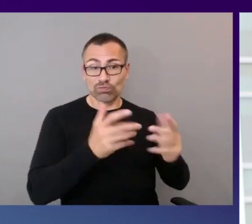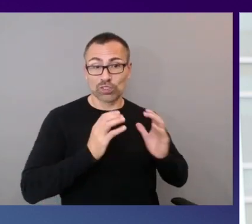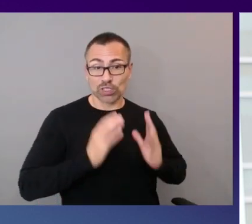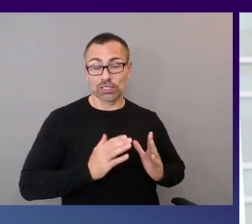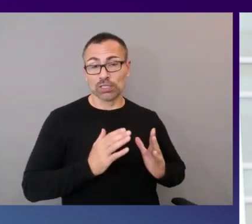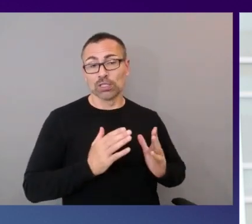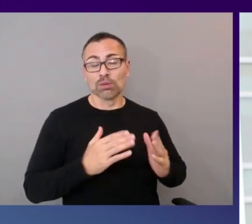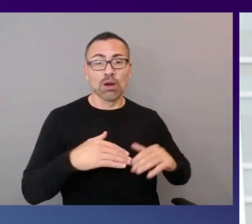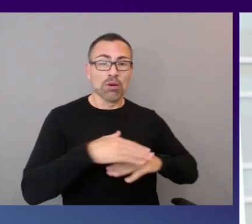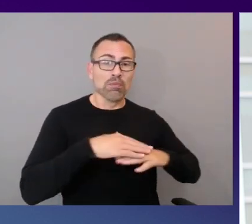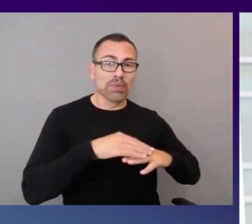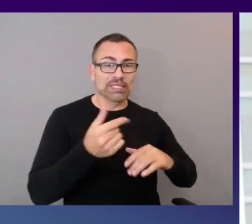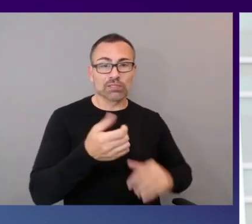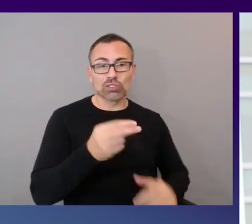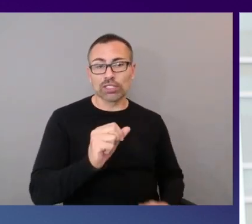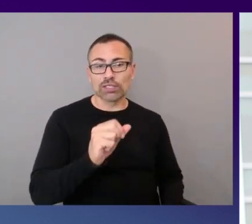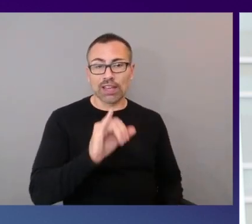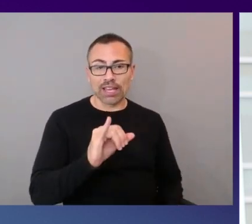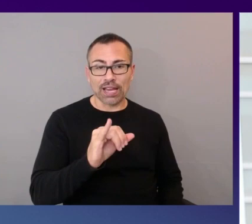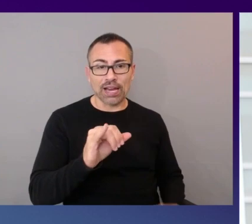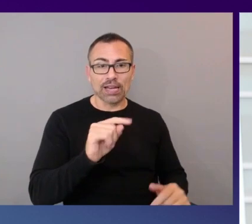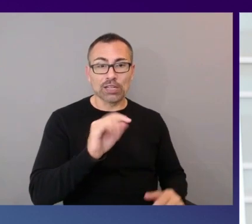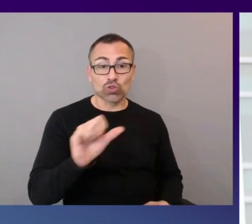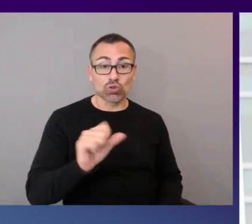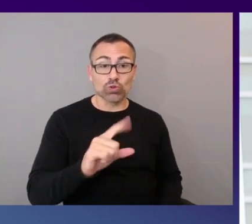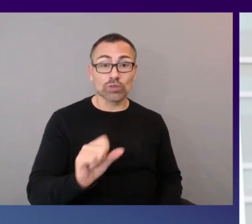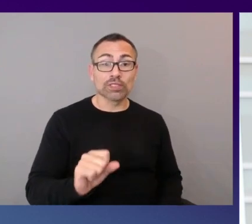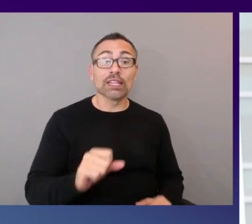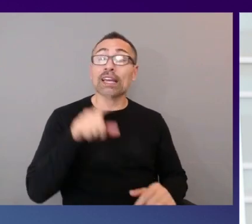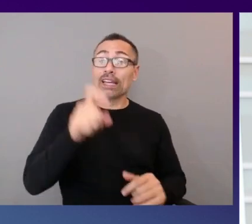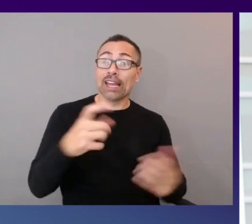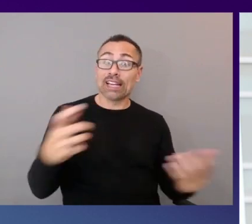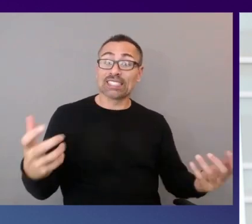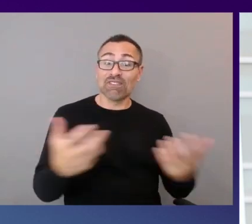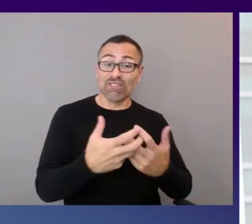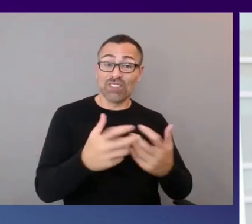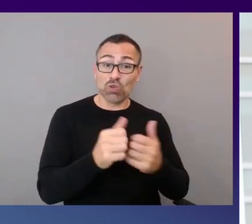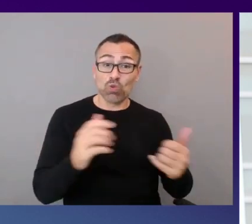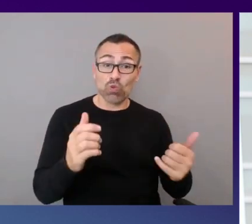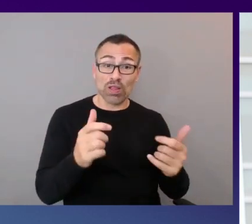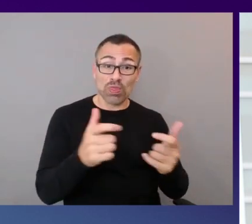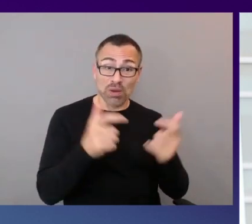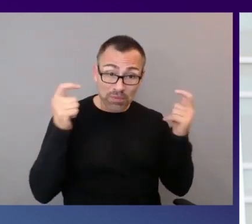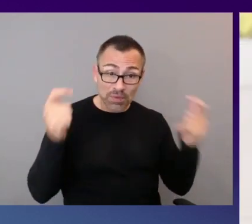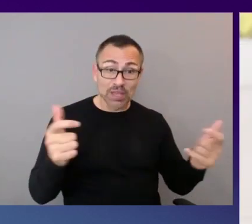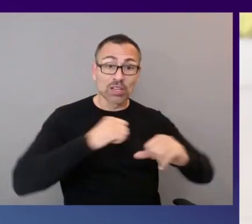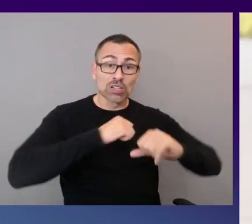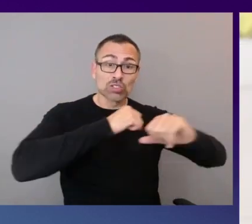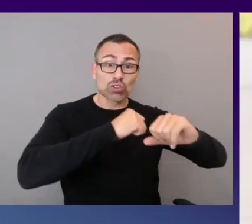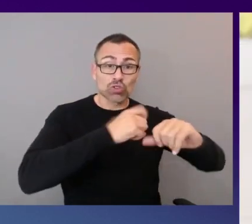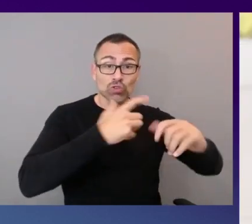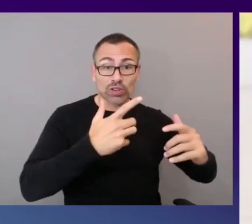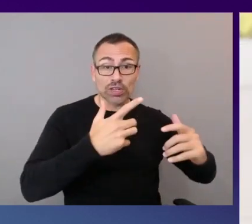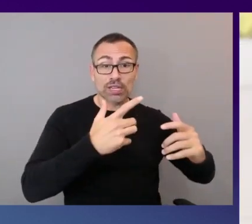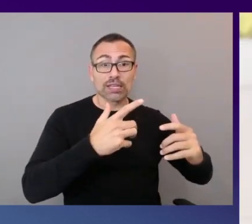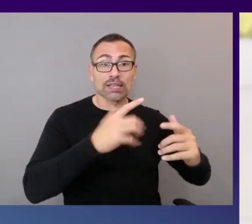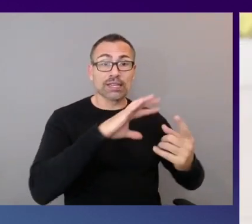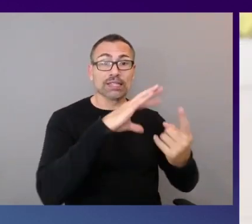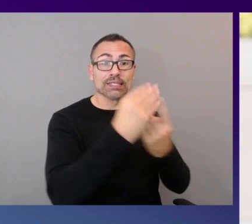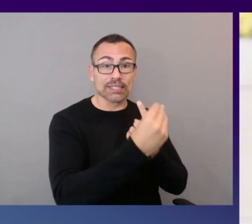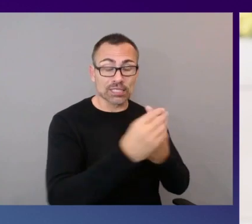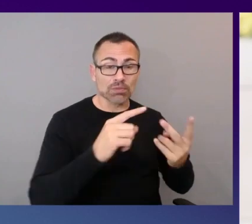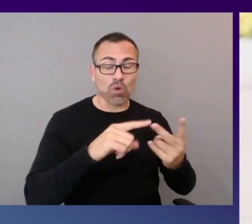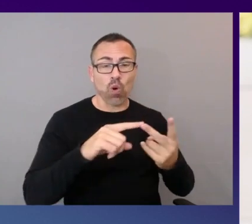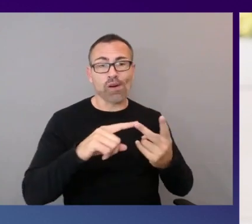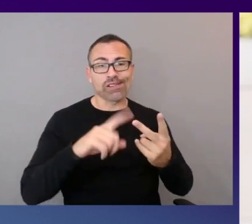other piece of software has to fit into the larger security ecosystem and governance ecosystem that customers are building. So some of